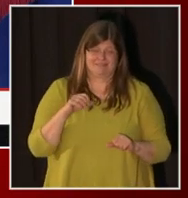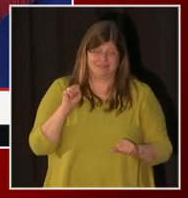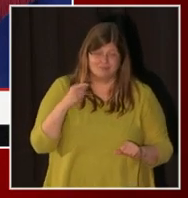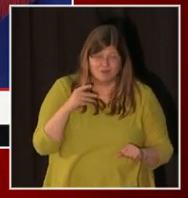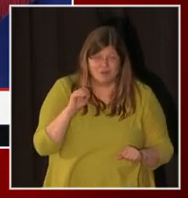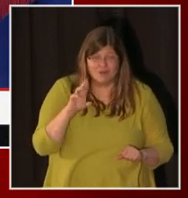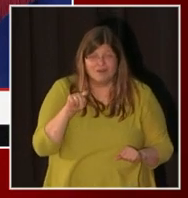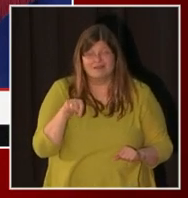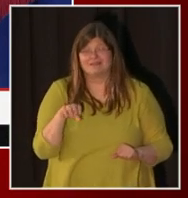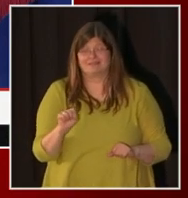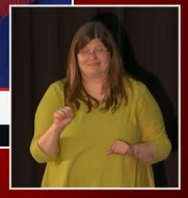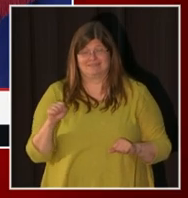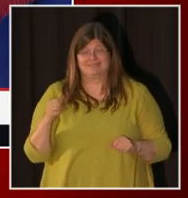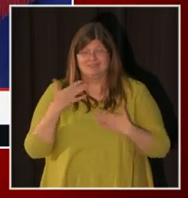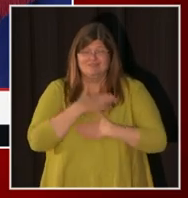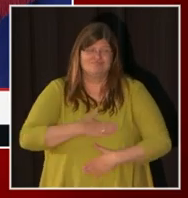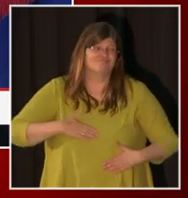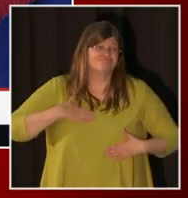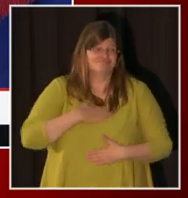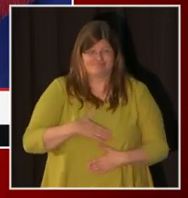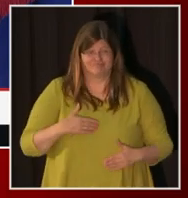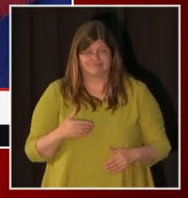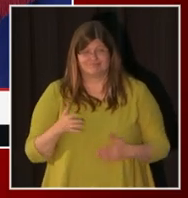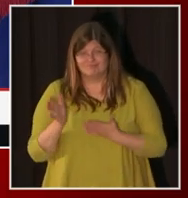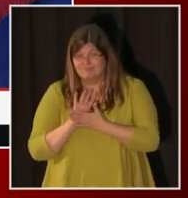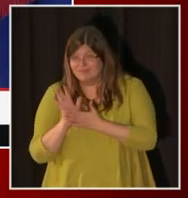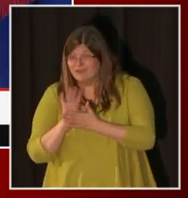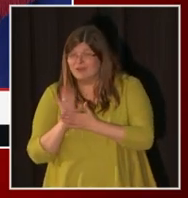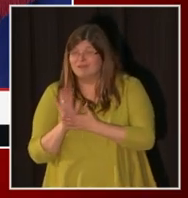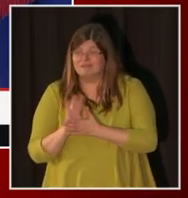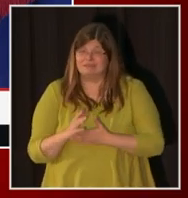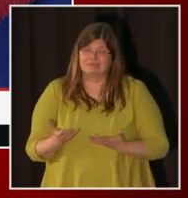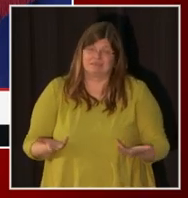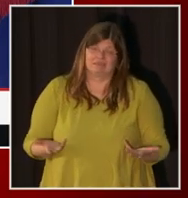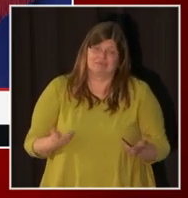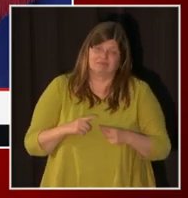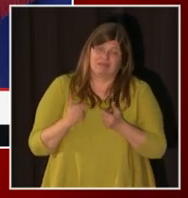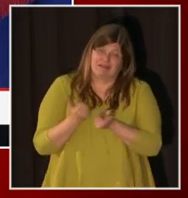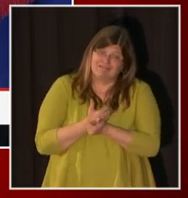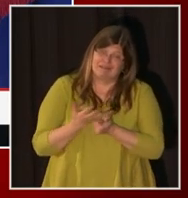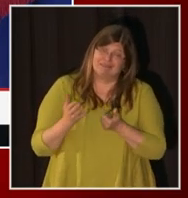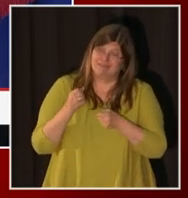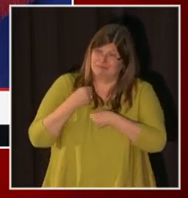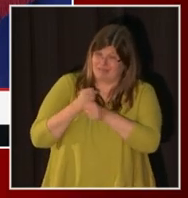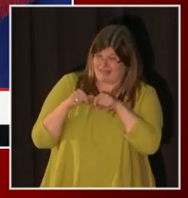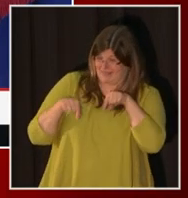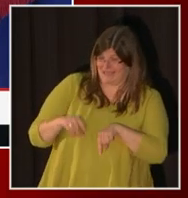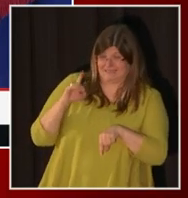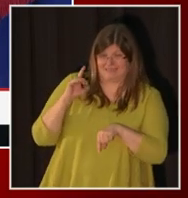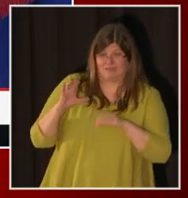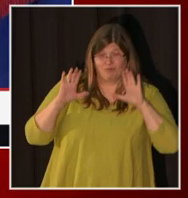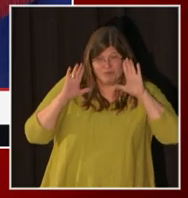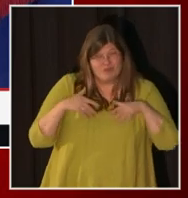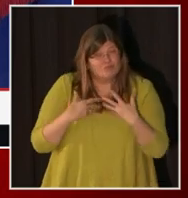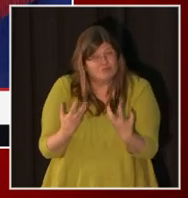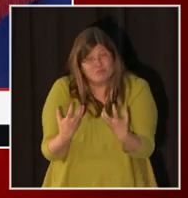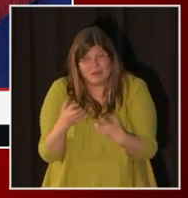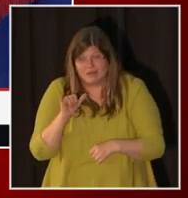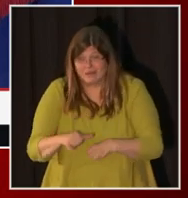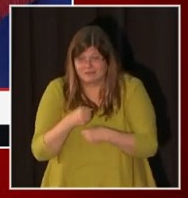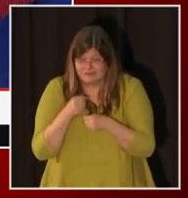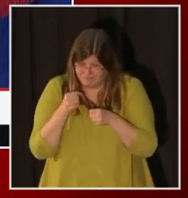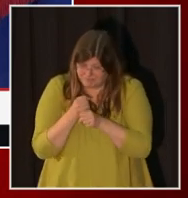entertainment, all of the things that make our city so wonderful. So everybody wants to get open, but